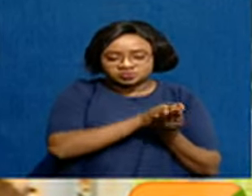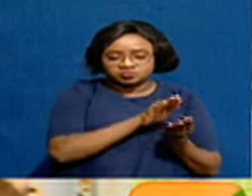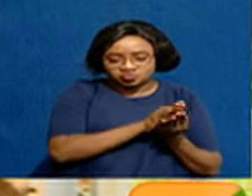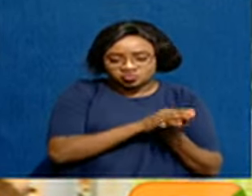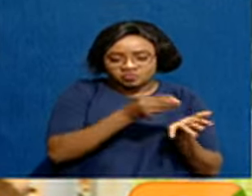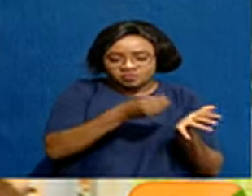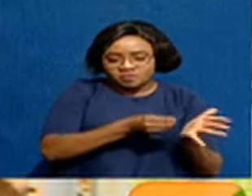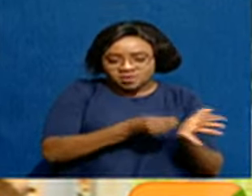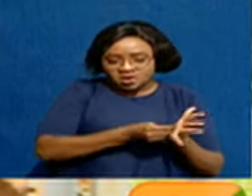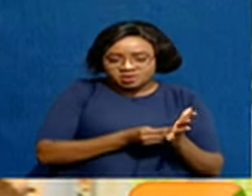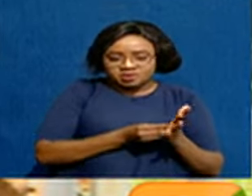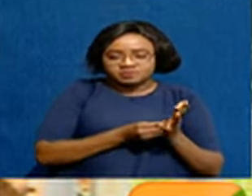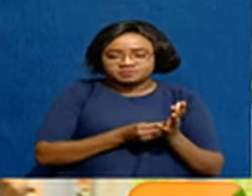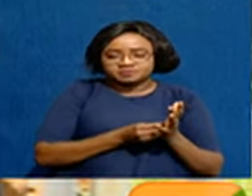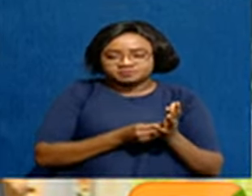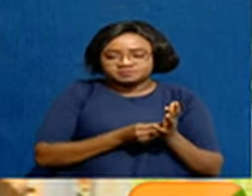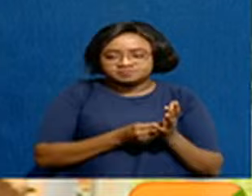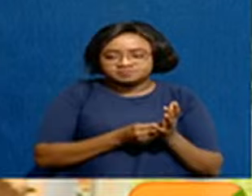months import.